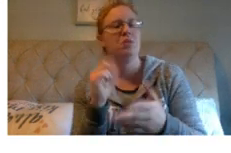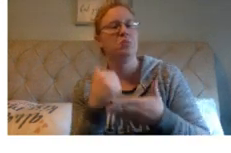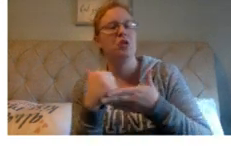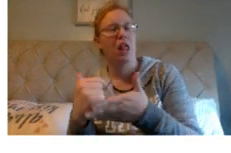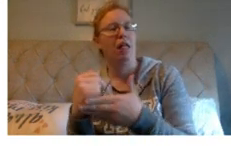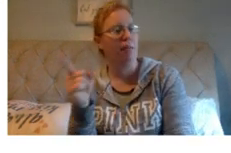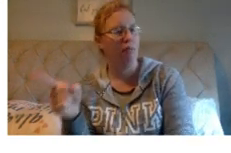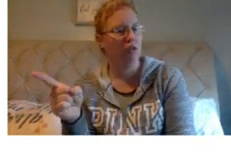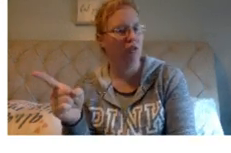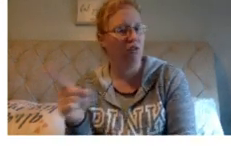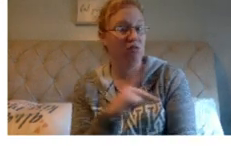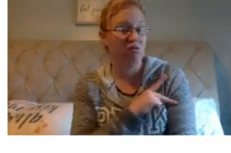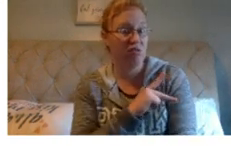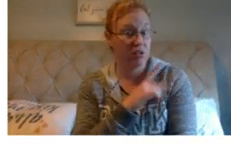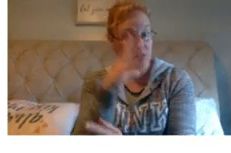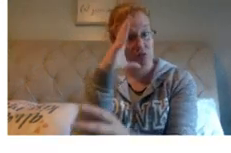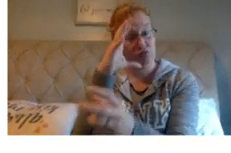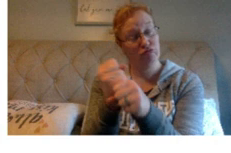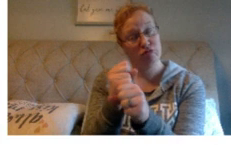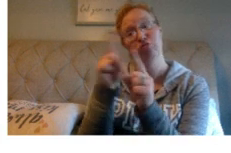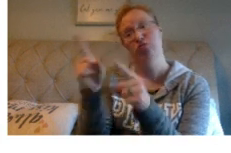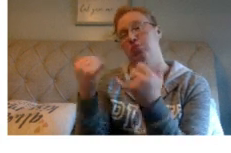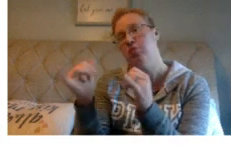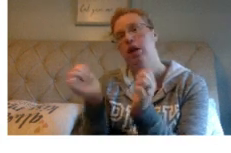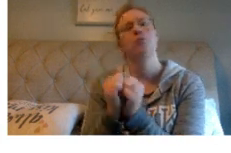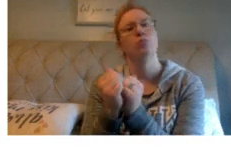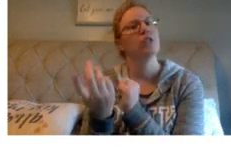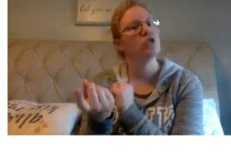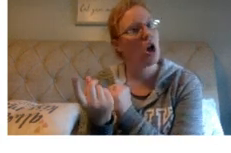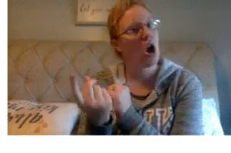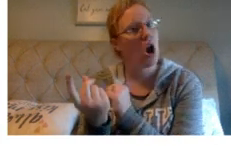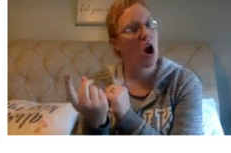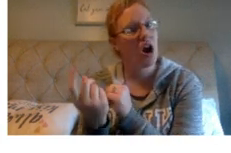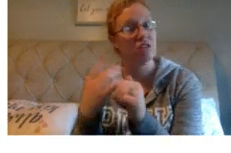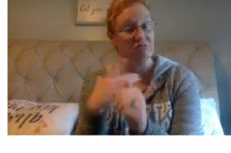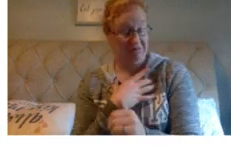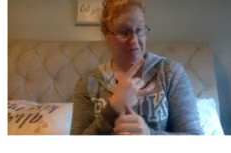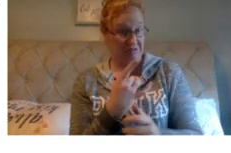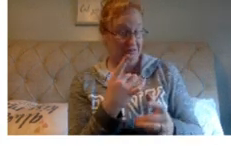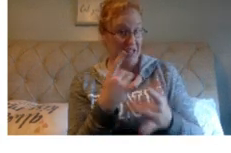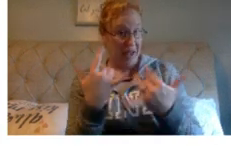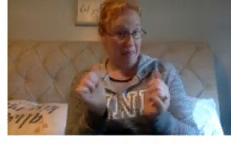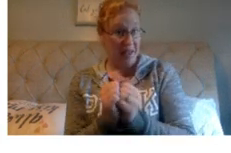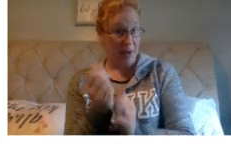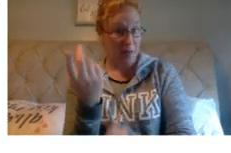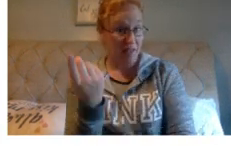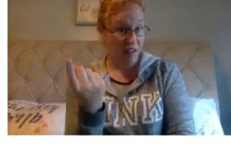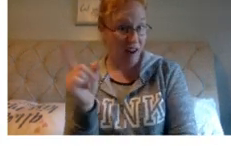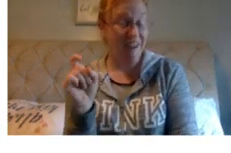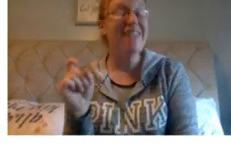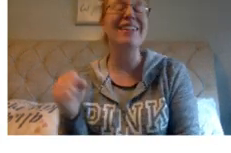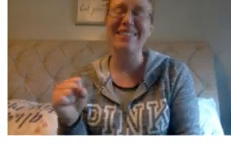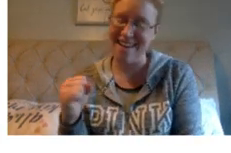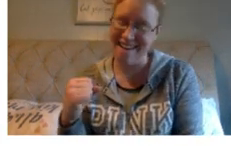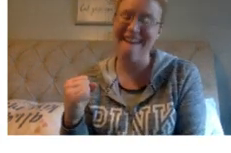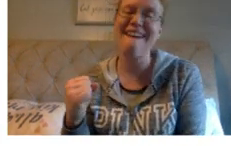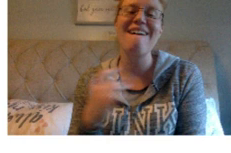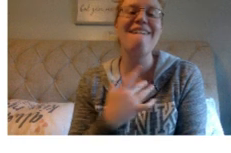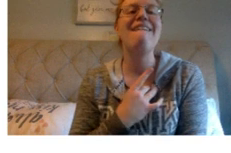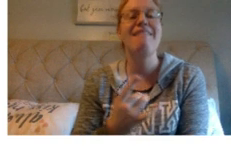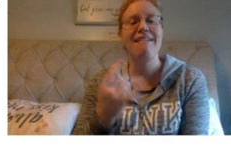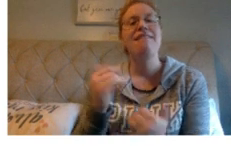her. So Keisha trusts him and goes and plays with the dog. Does she end up liking it? Yeah, Keisha liked